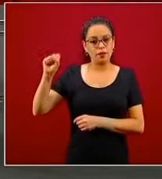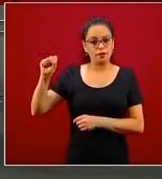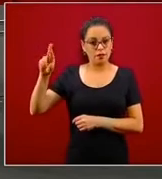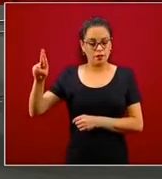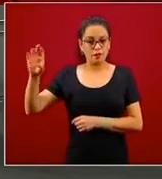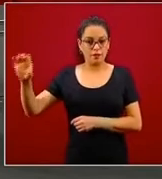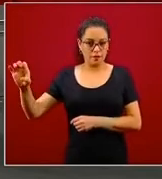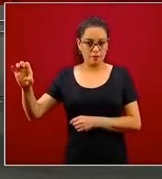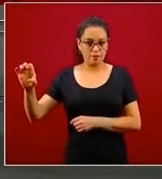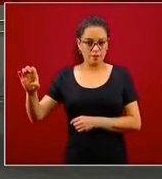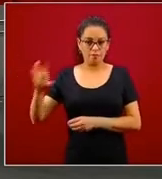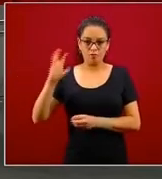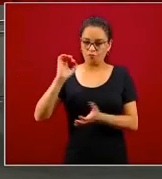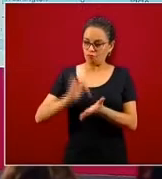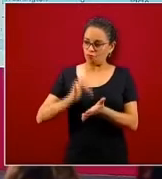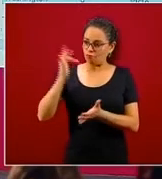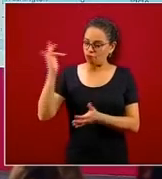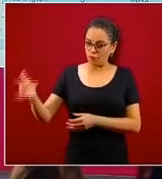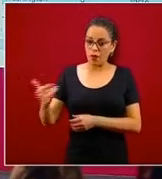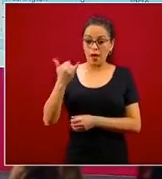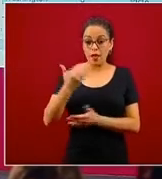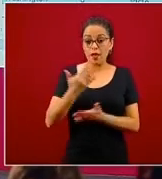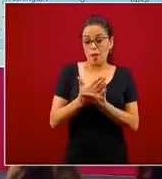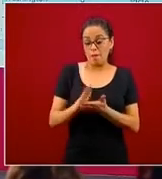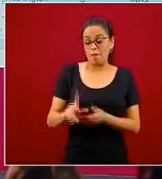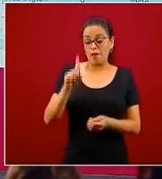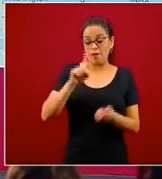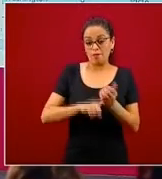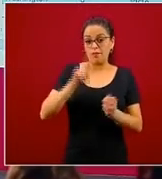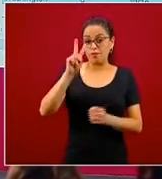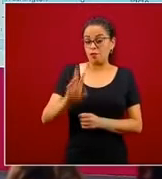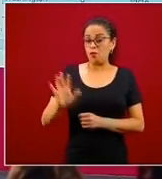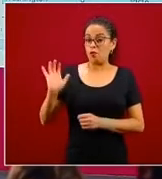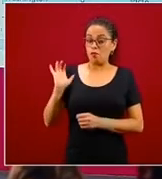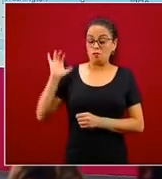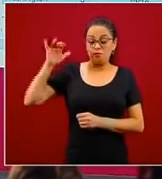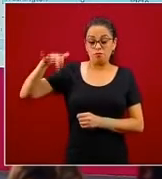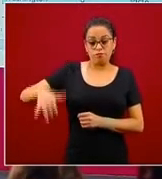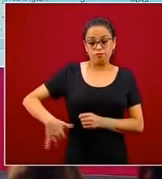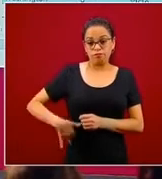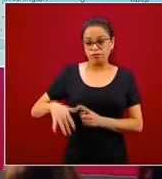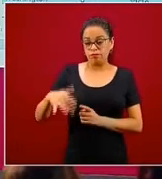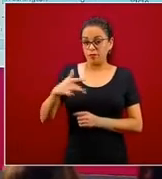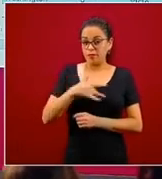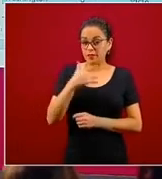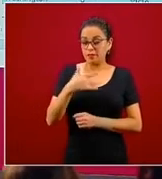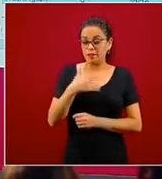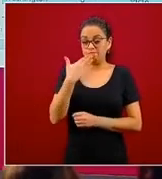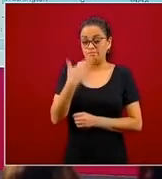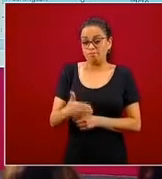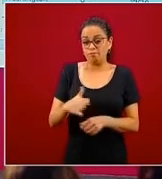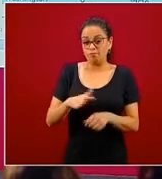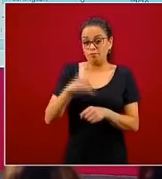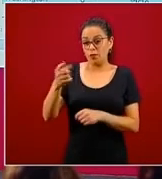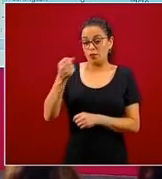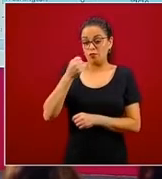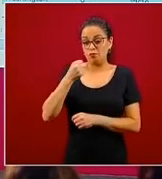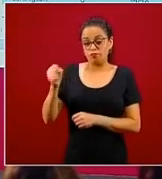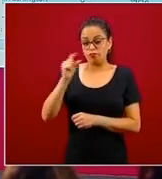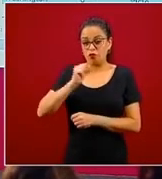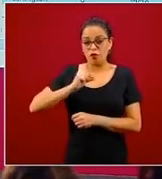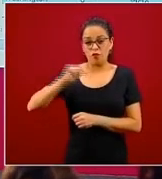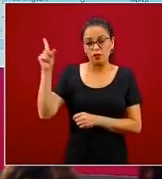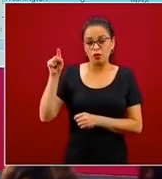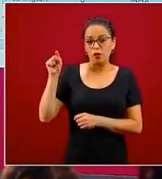thankful to Minister Marcelo Ebrard, and also I take great pride in